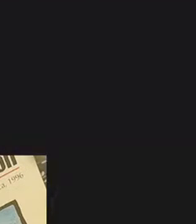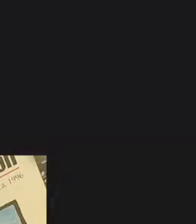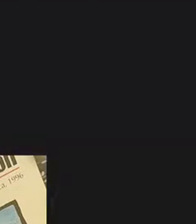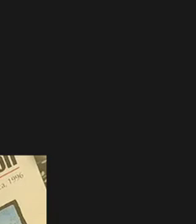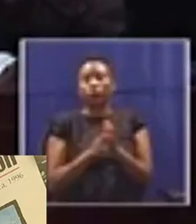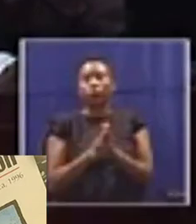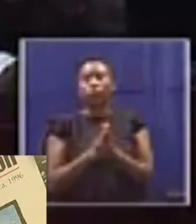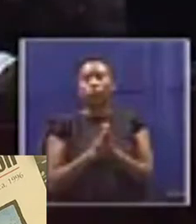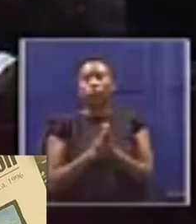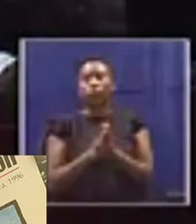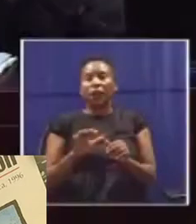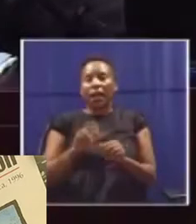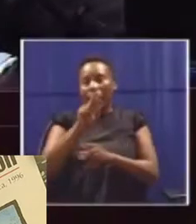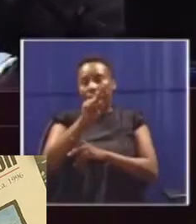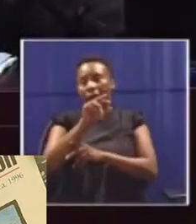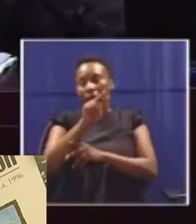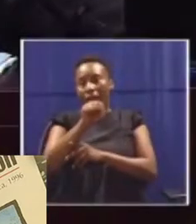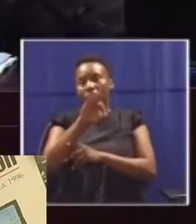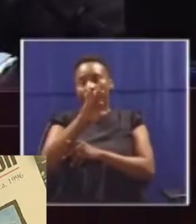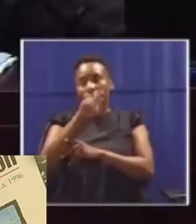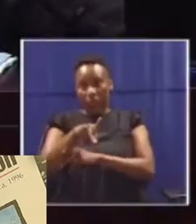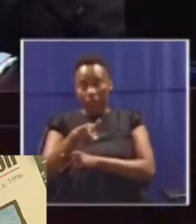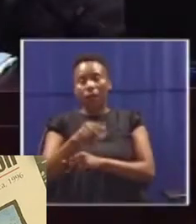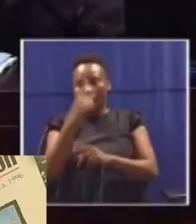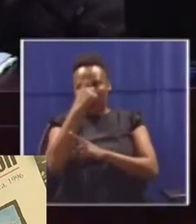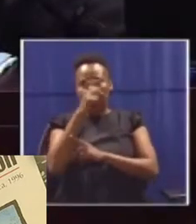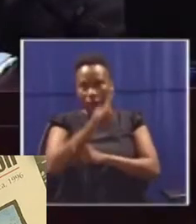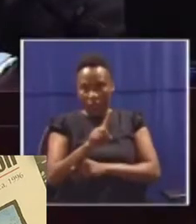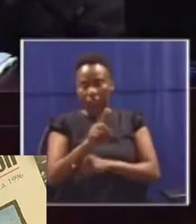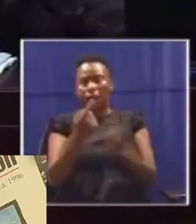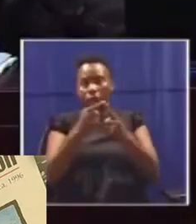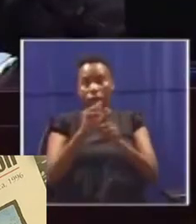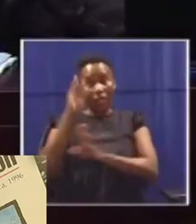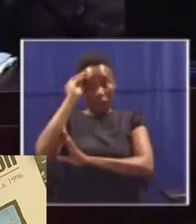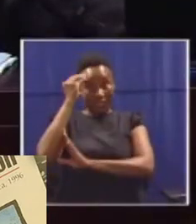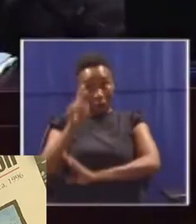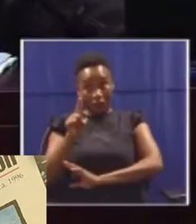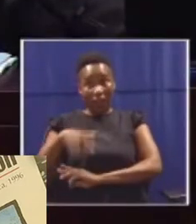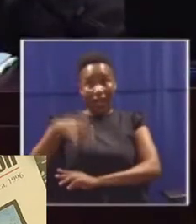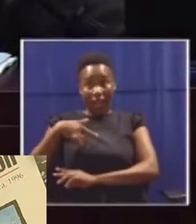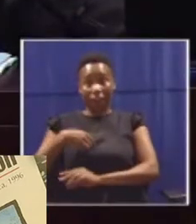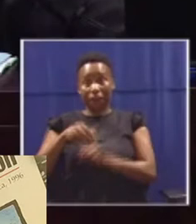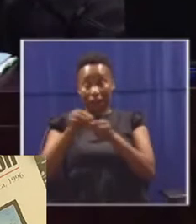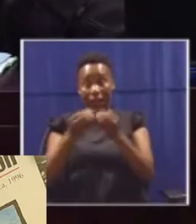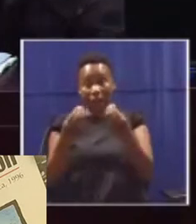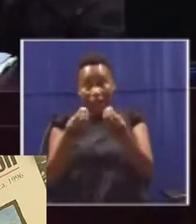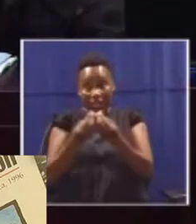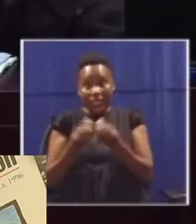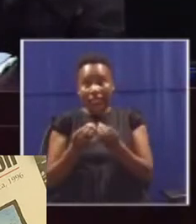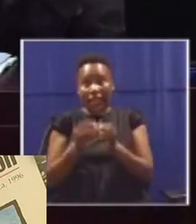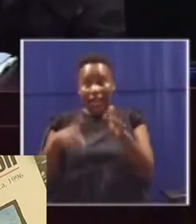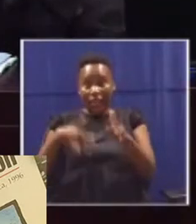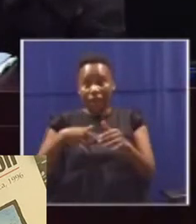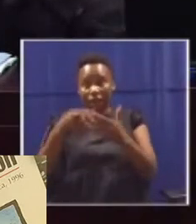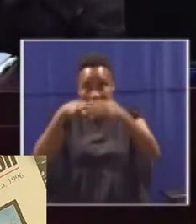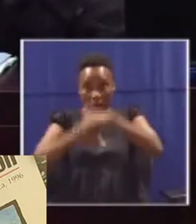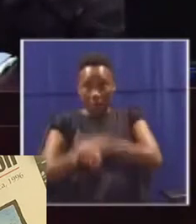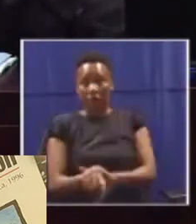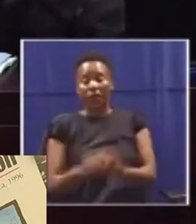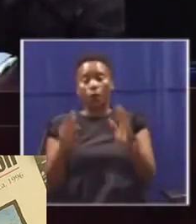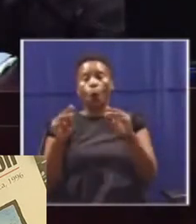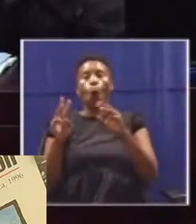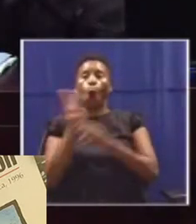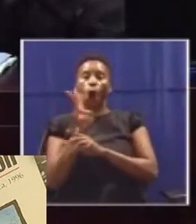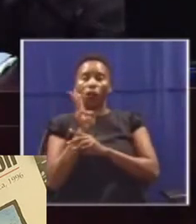The National Freedom Party believes that in the interest of marine life, in the interest of economies and the public as a whole, and